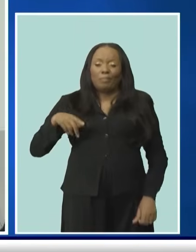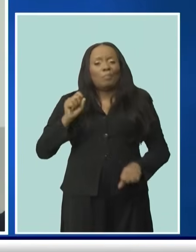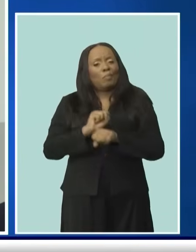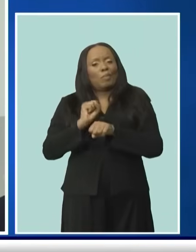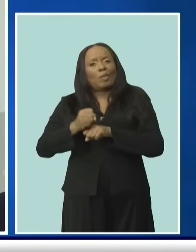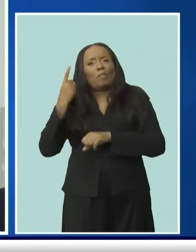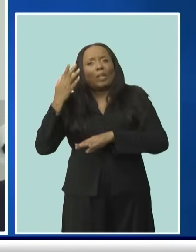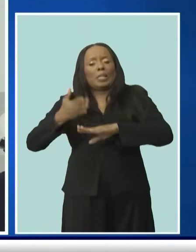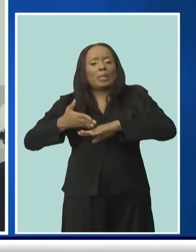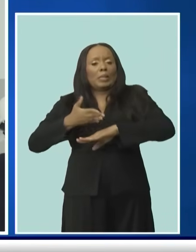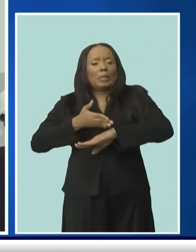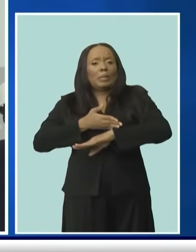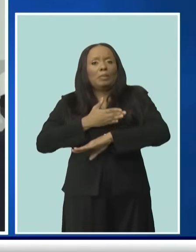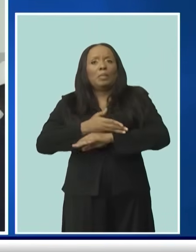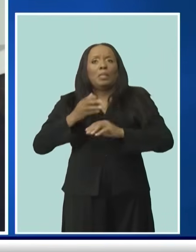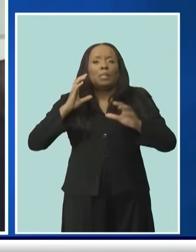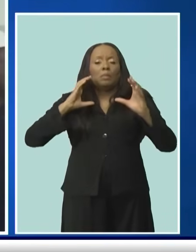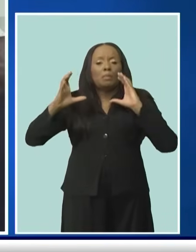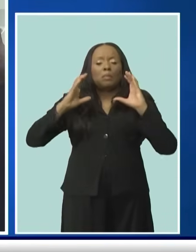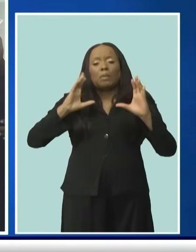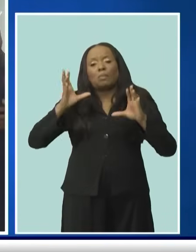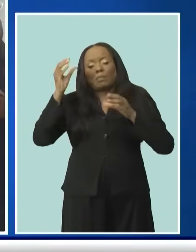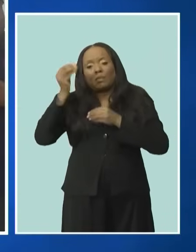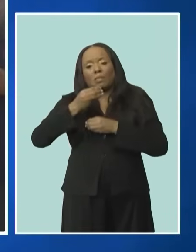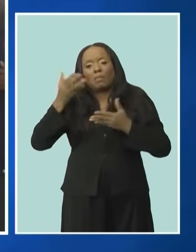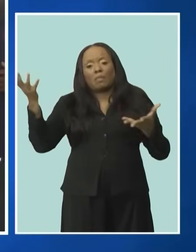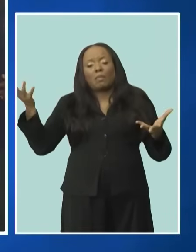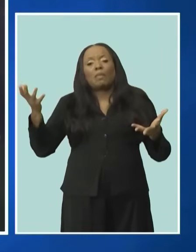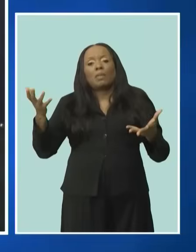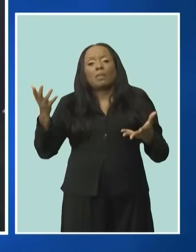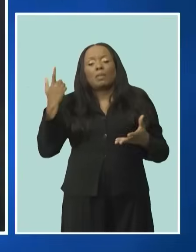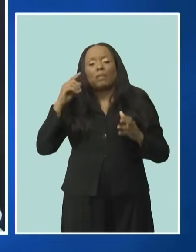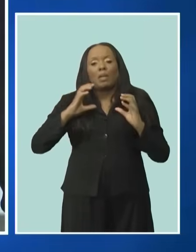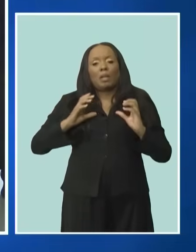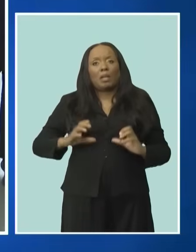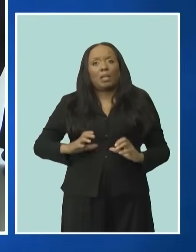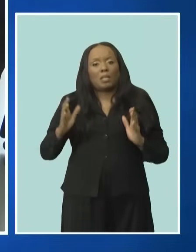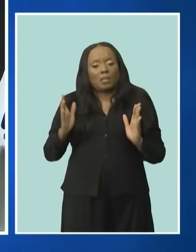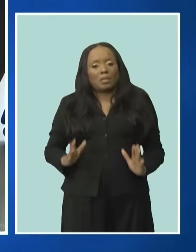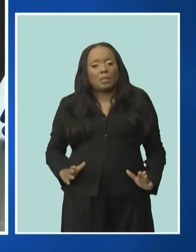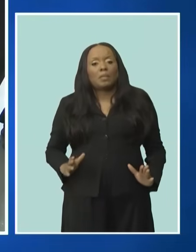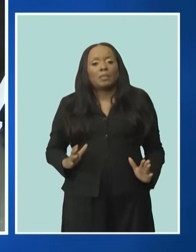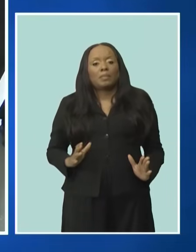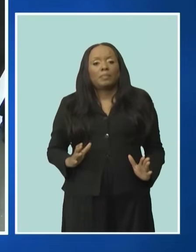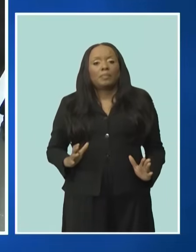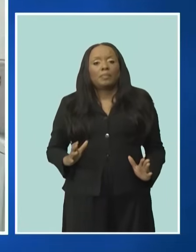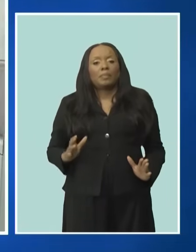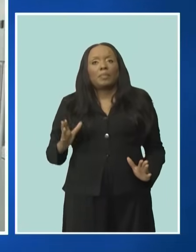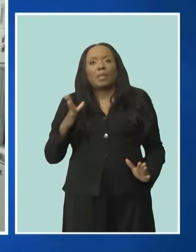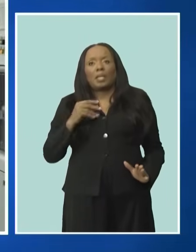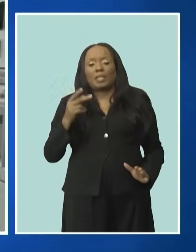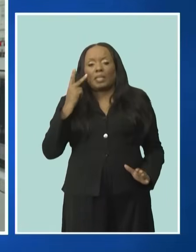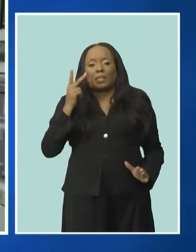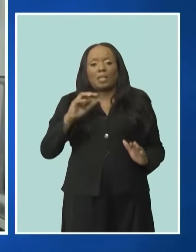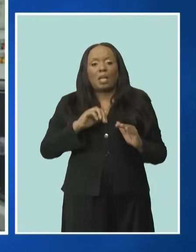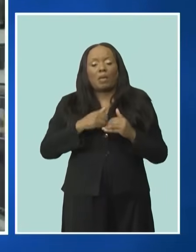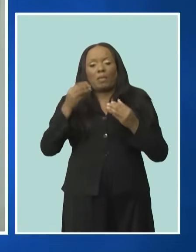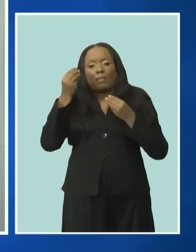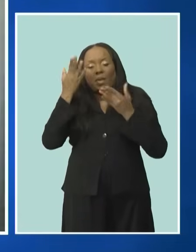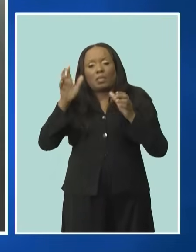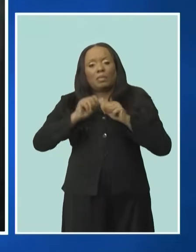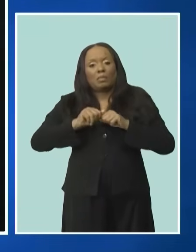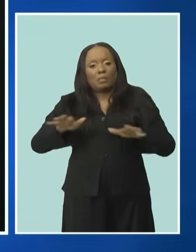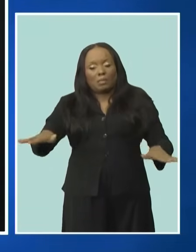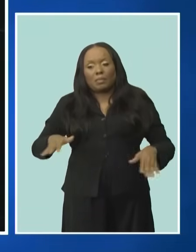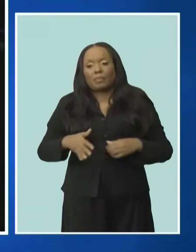improve its communications in providing information to customers and the means by which information is disseminated.